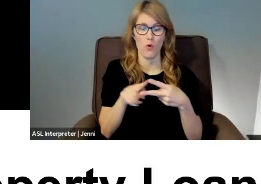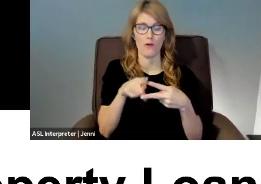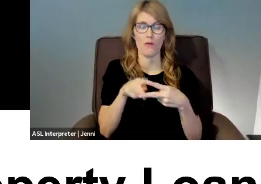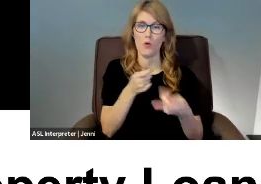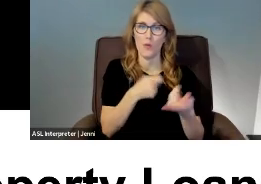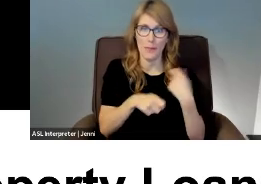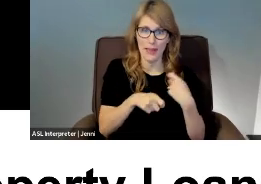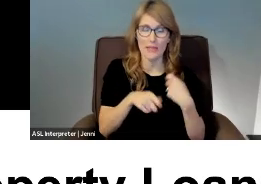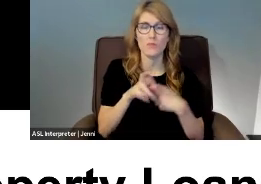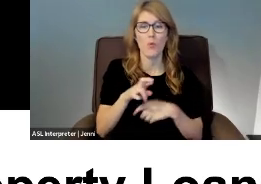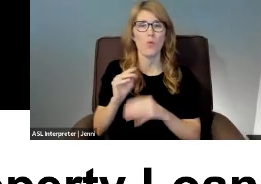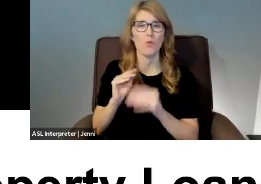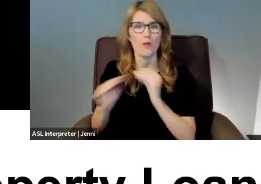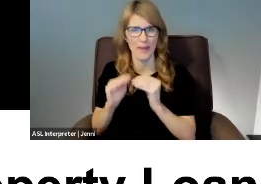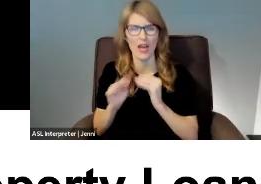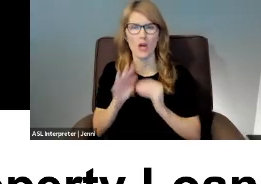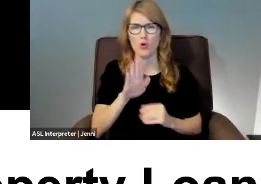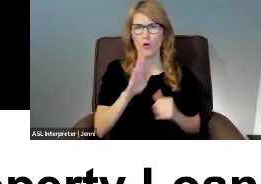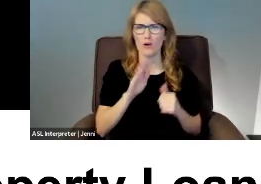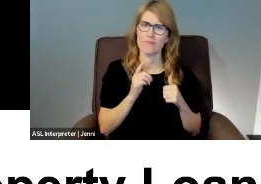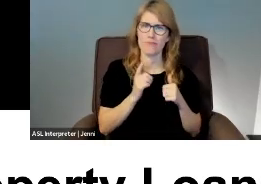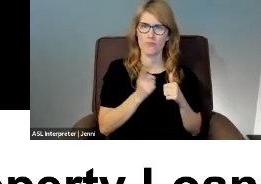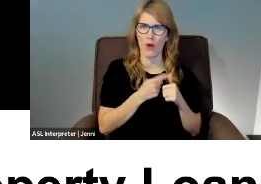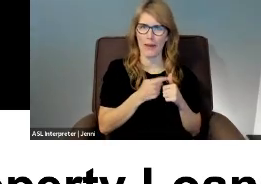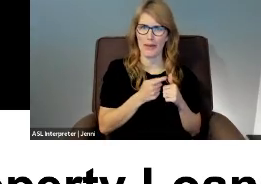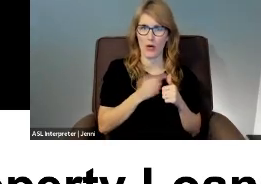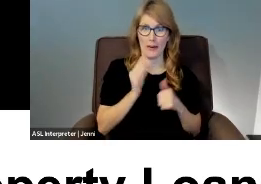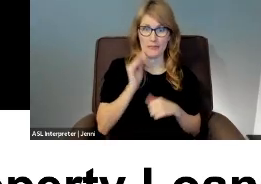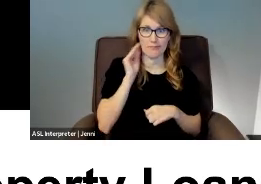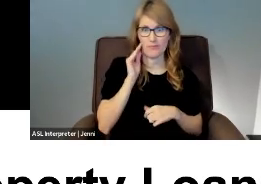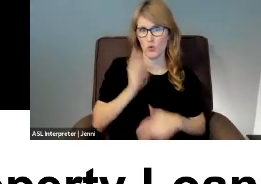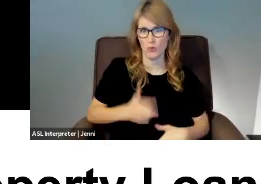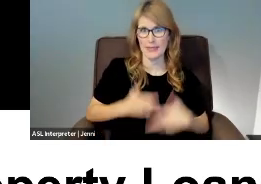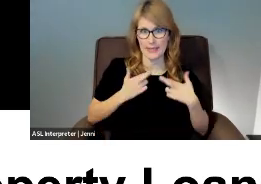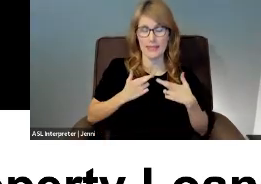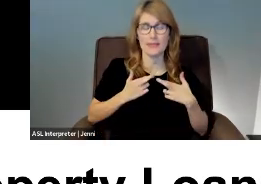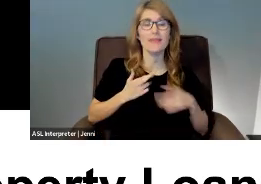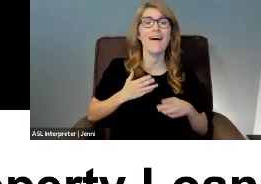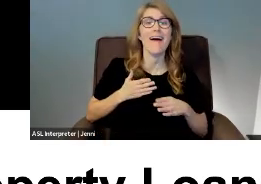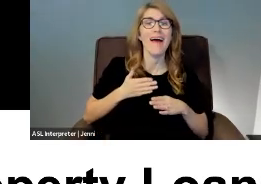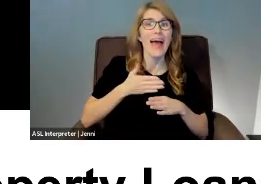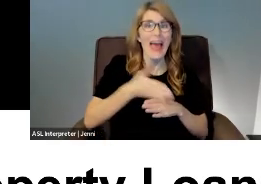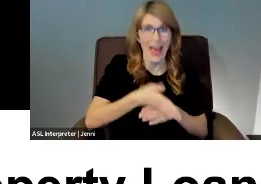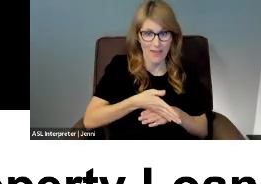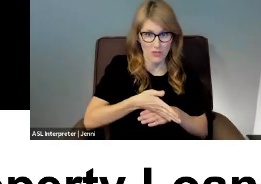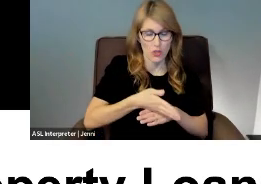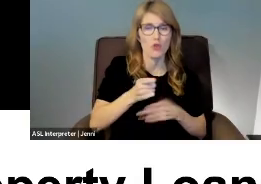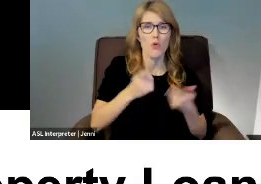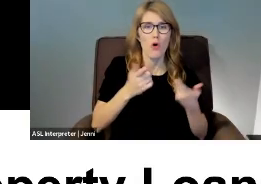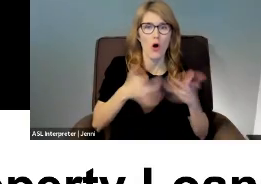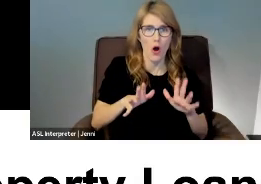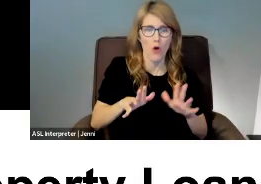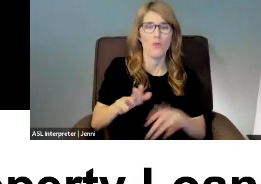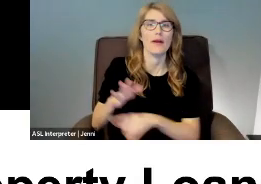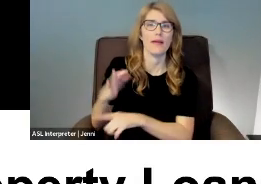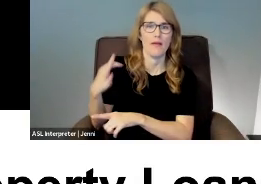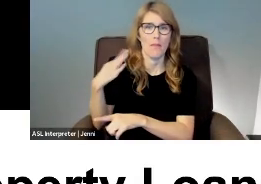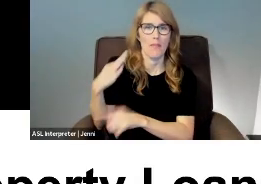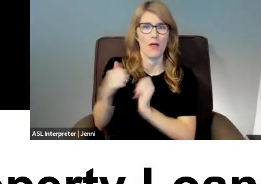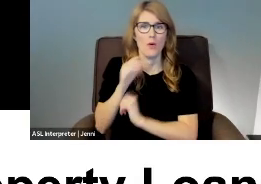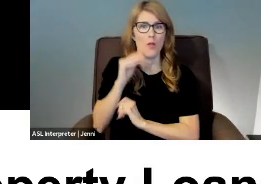primary residence after they've applied with their homeowner's insurance and received